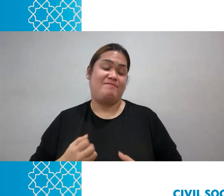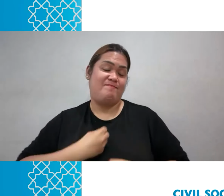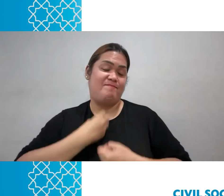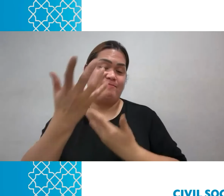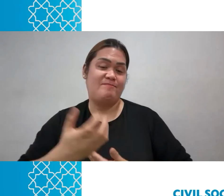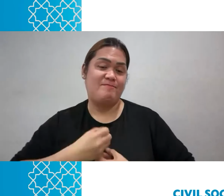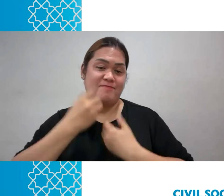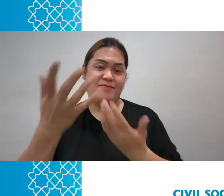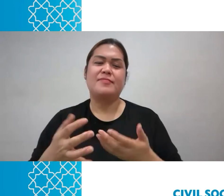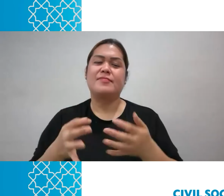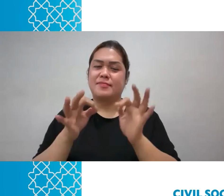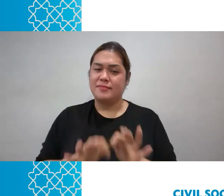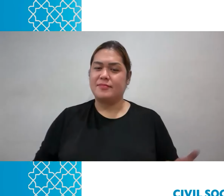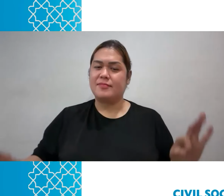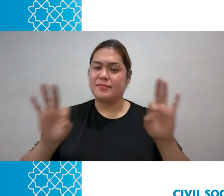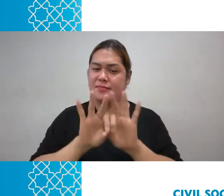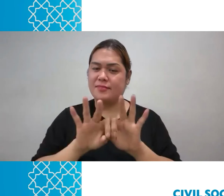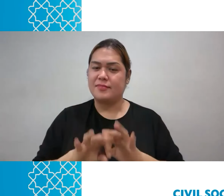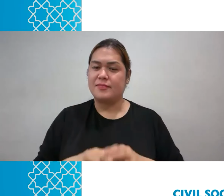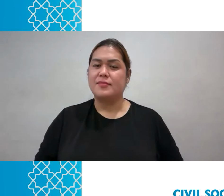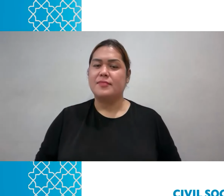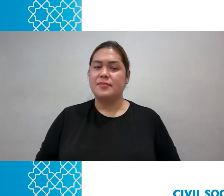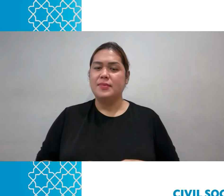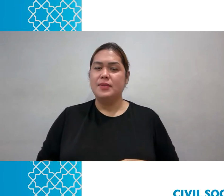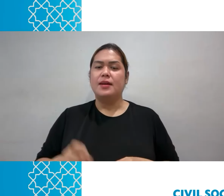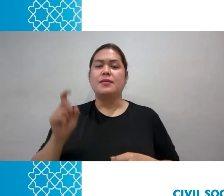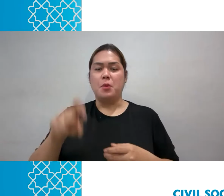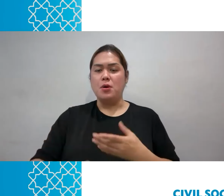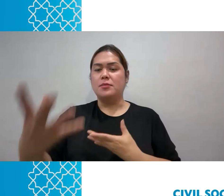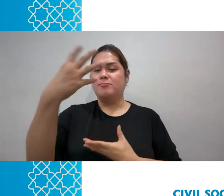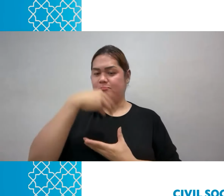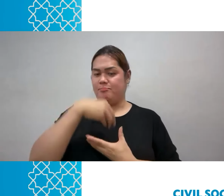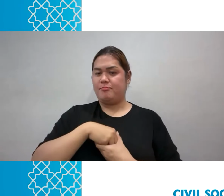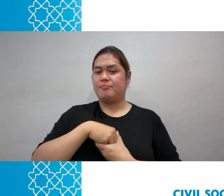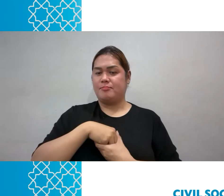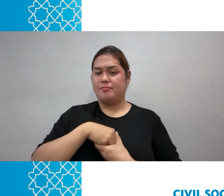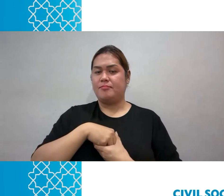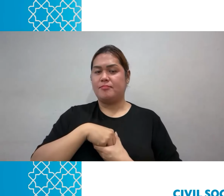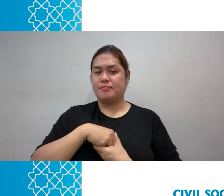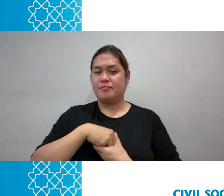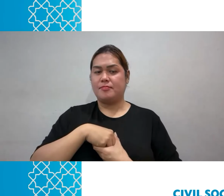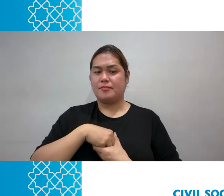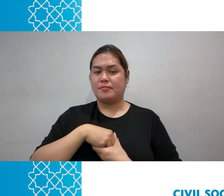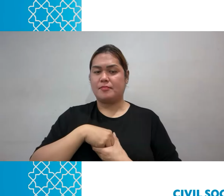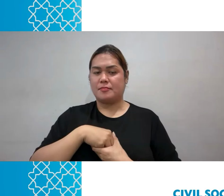to be part of the process of the planning.